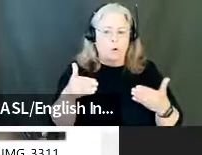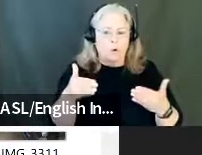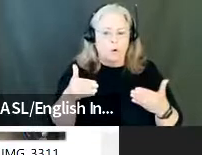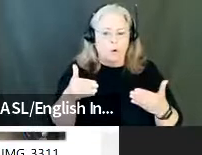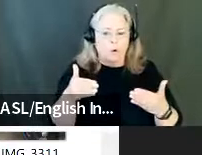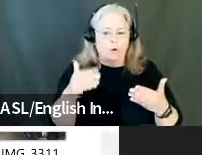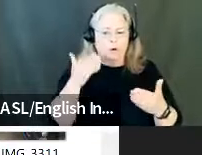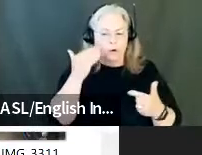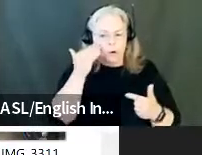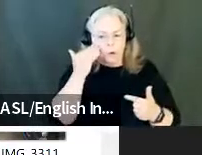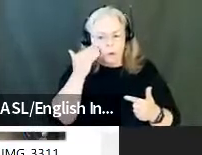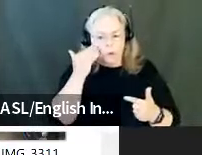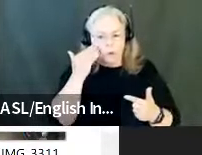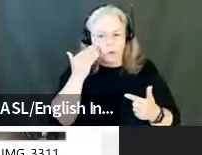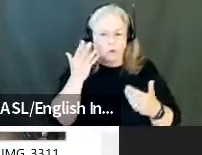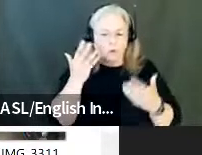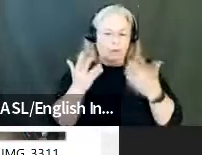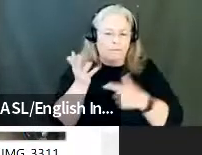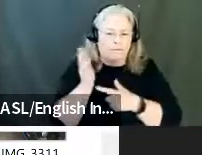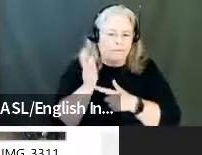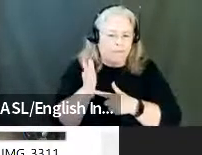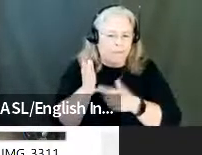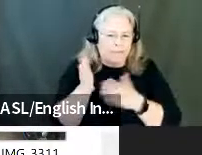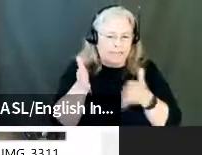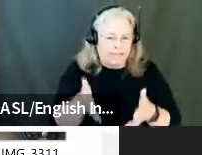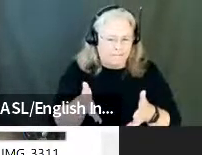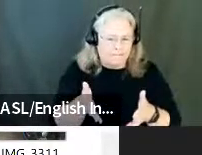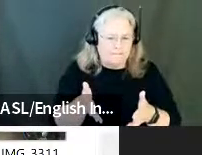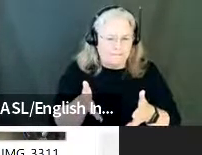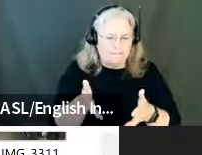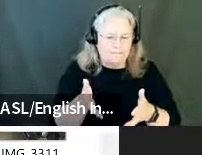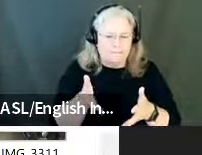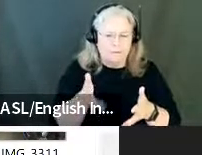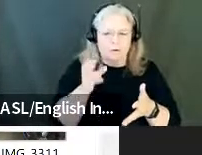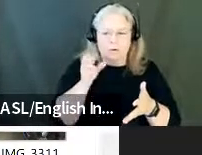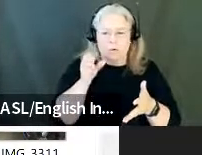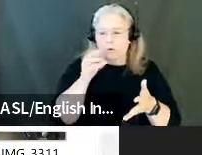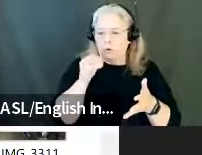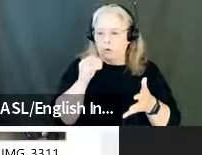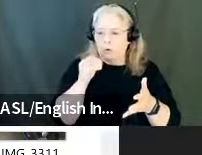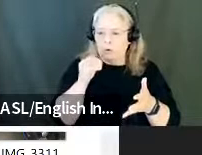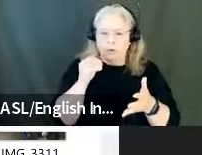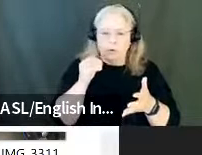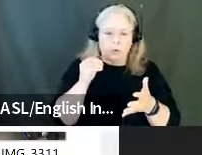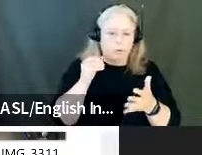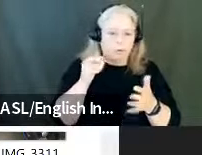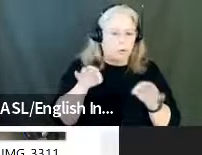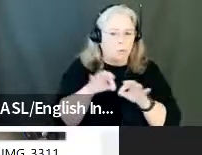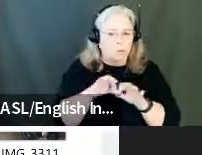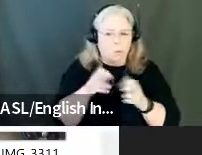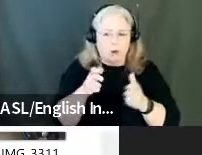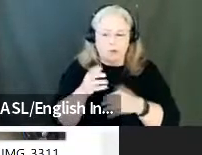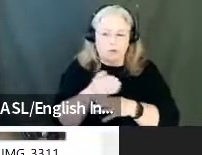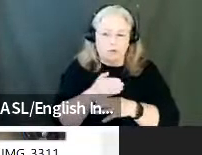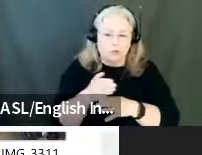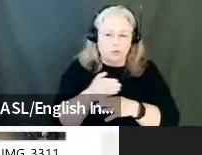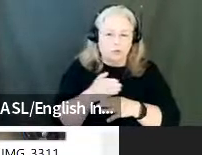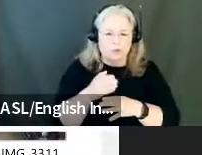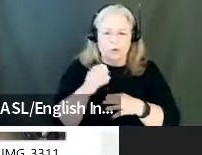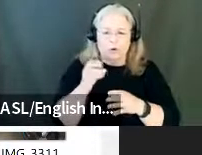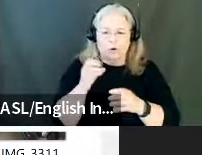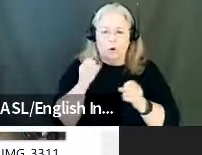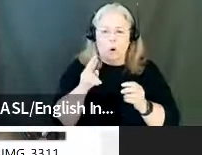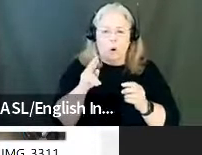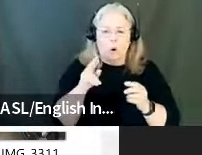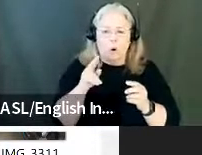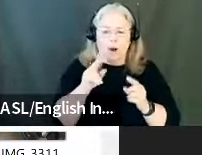and let you know maybe that we have about 5 minutes left. So if you want to prioritize anything else you want to share, or if you want to take